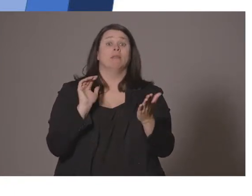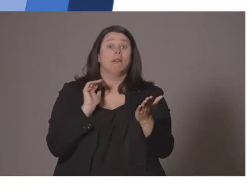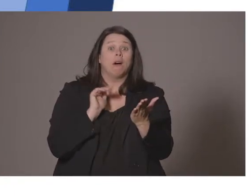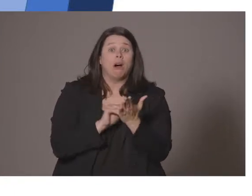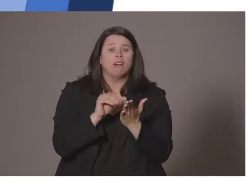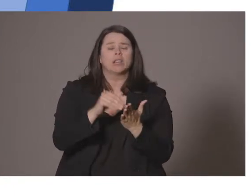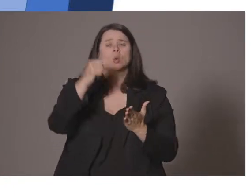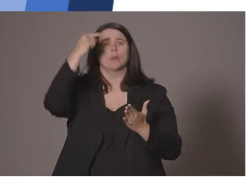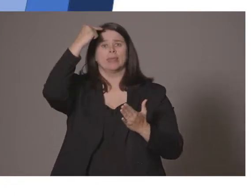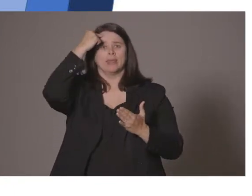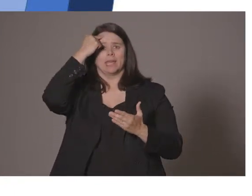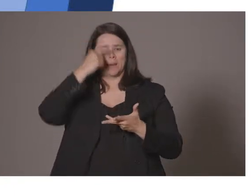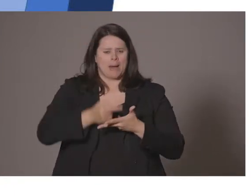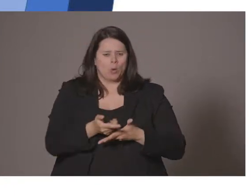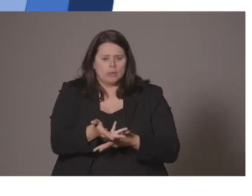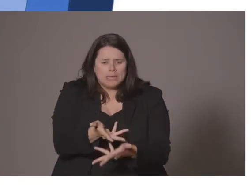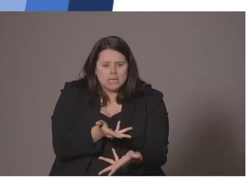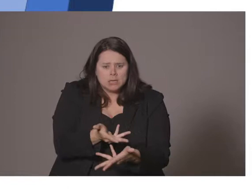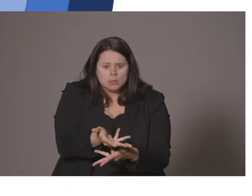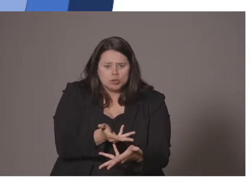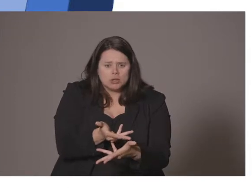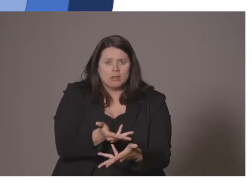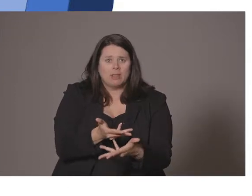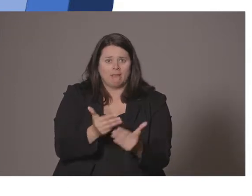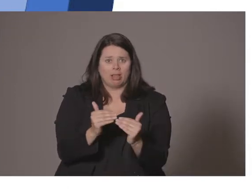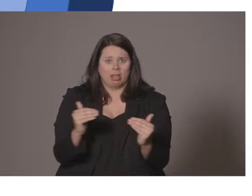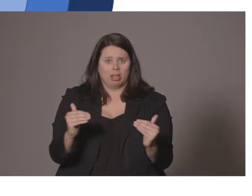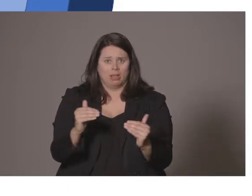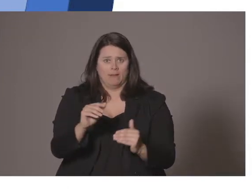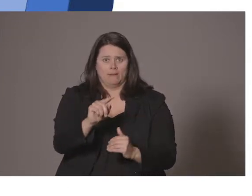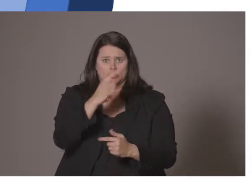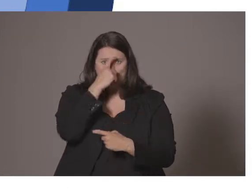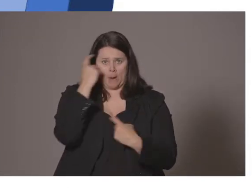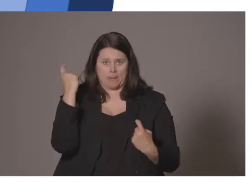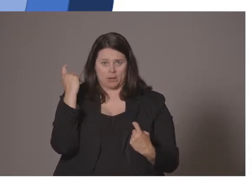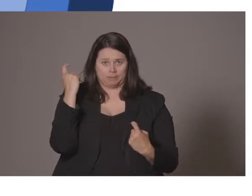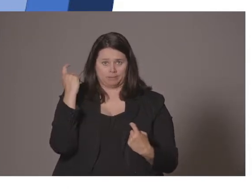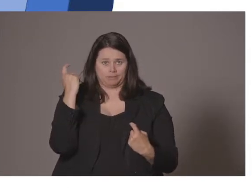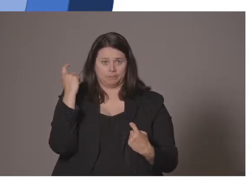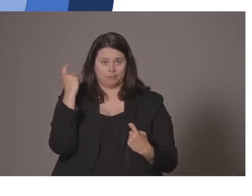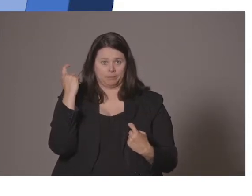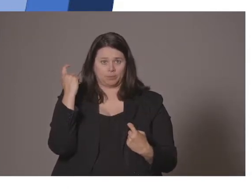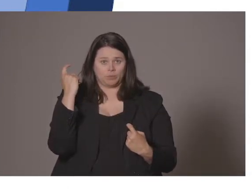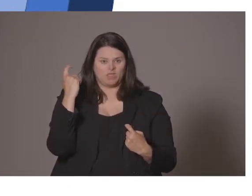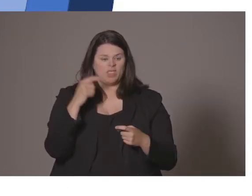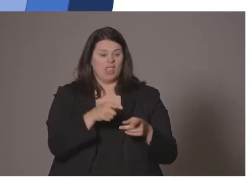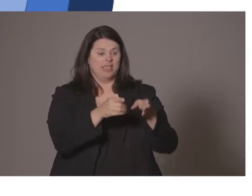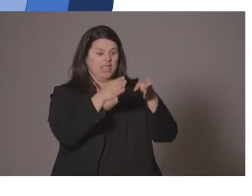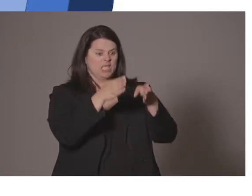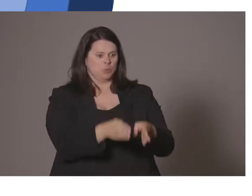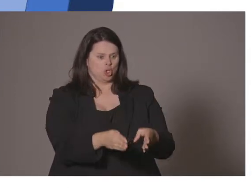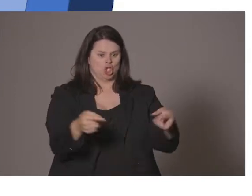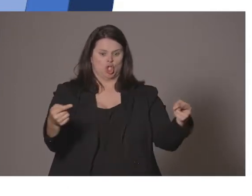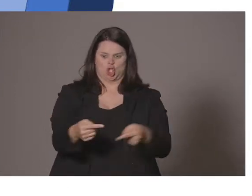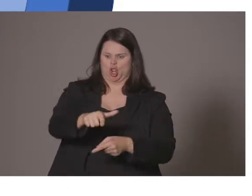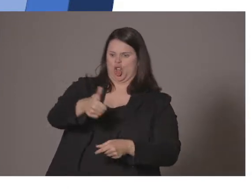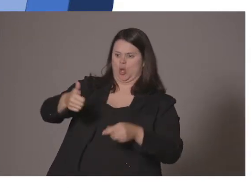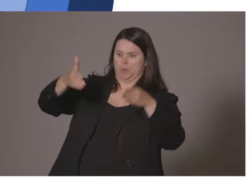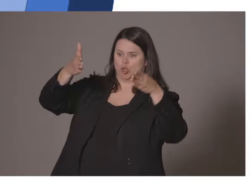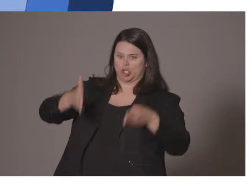thinking about the interpersonal level of trauma, that like this person did this thing to that other person,